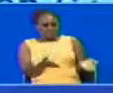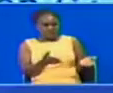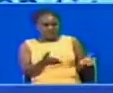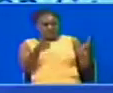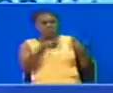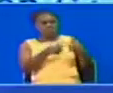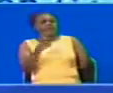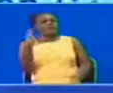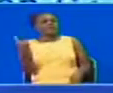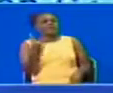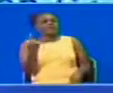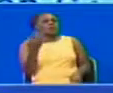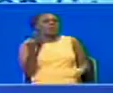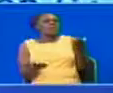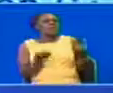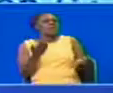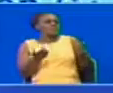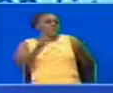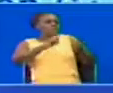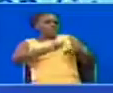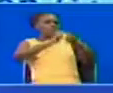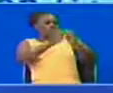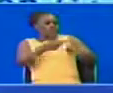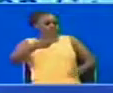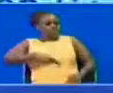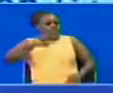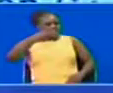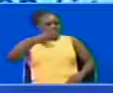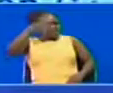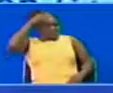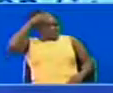beginning, probably, of the restructuring of higher education, which is really a good thing.